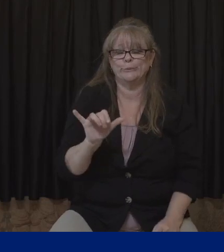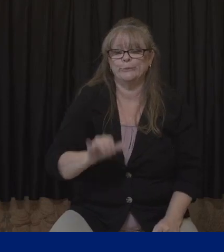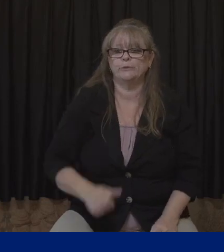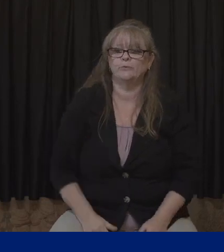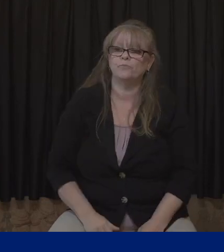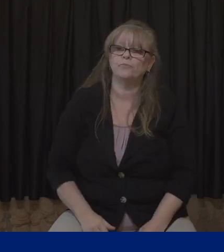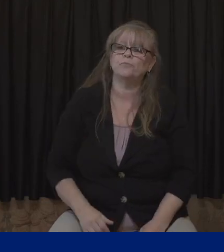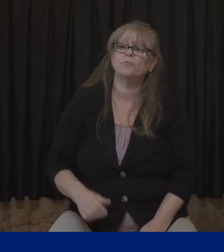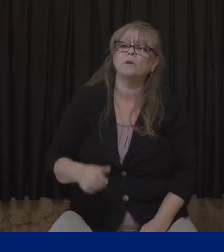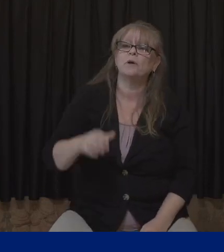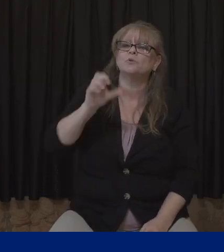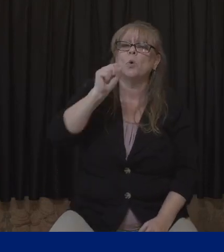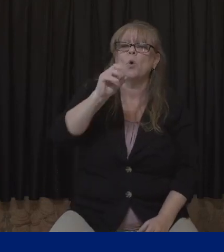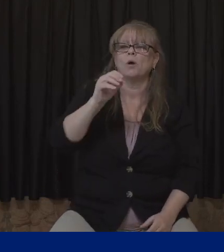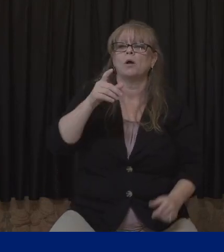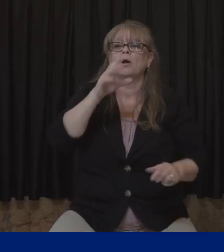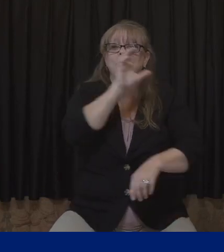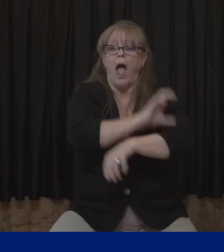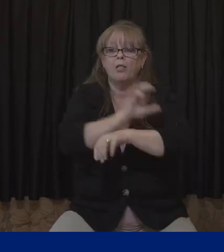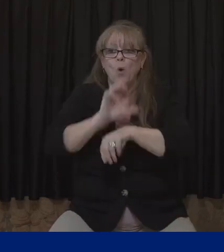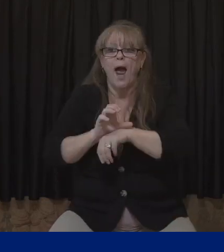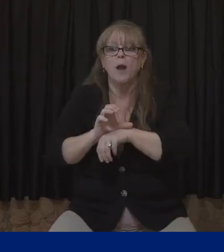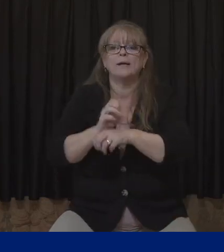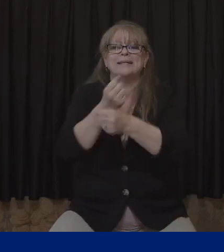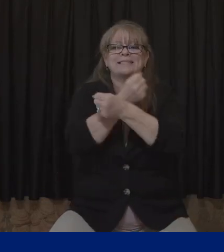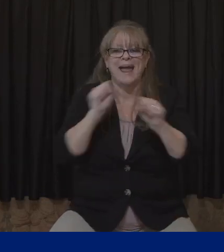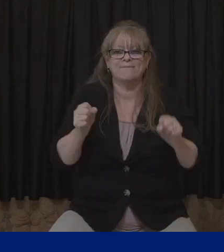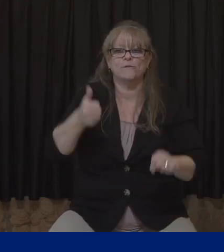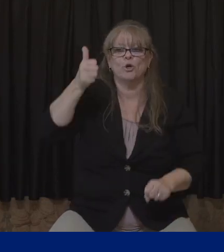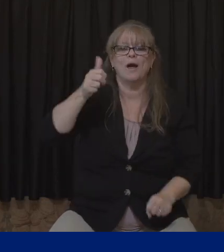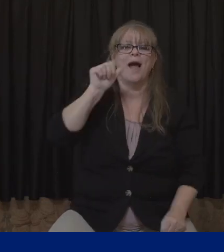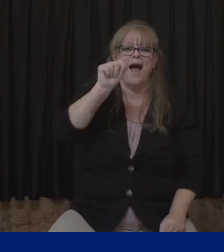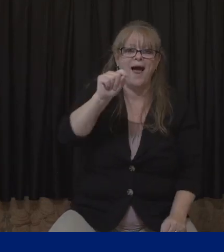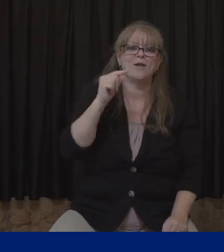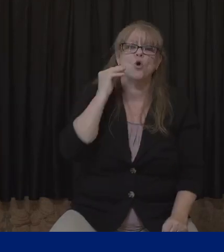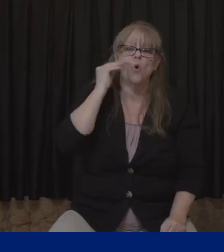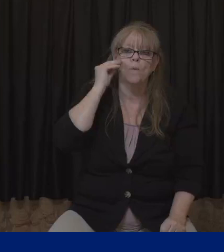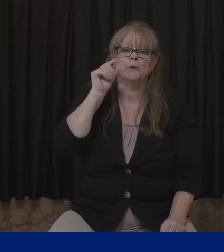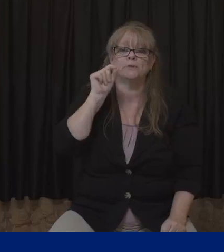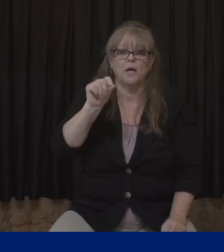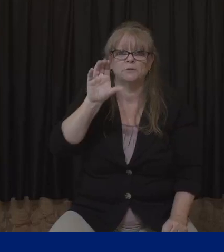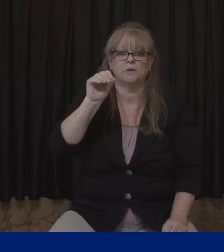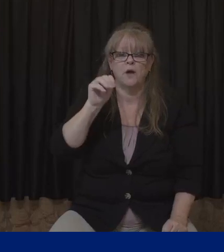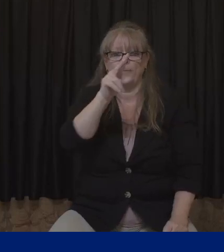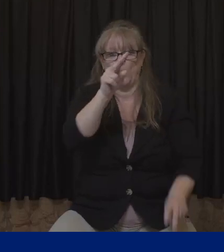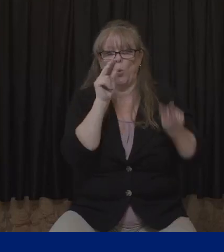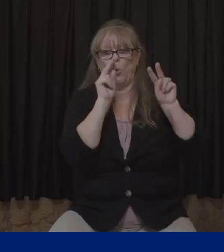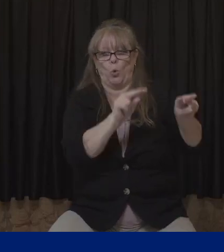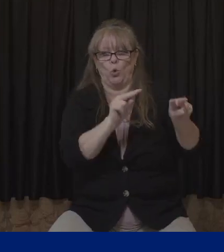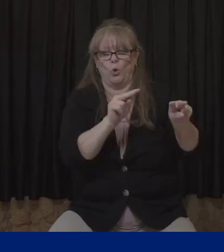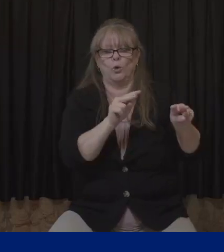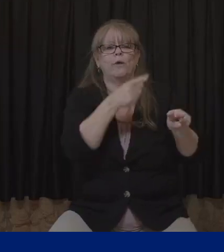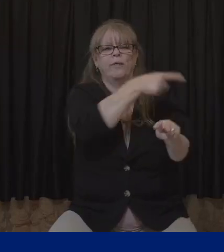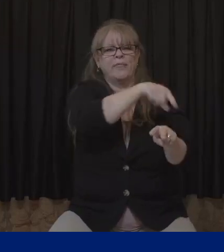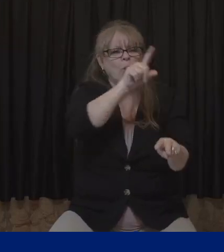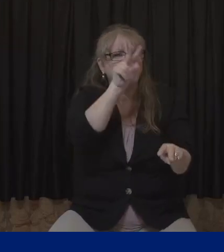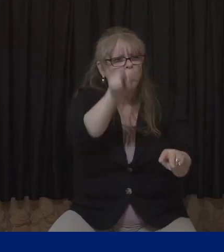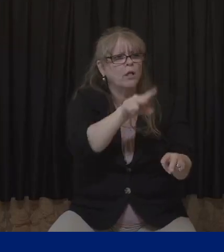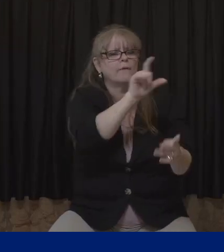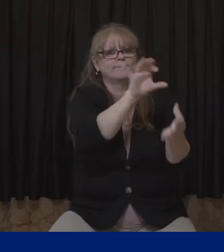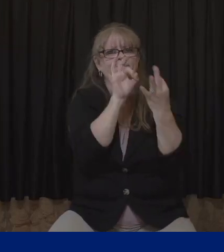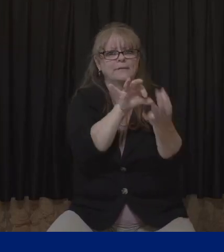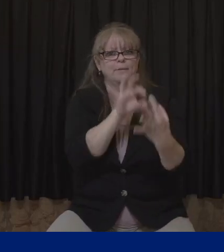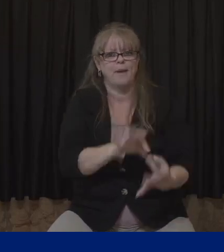coloradosaferathome.com. Check that out. There's a way for you to give your feedback. But this is the way that you'll be able to, in a safer way, begin earning a